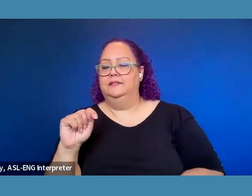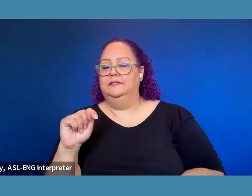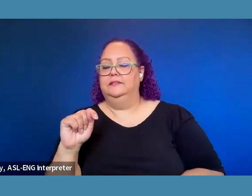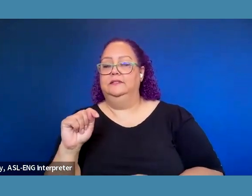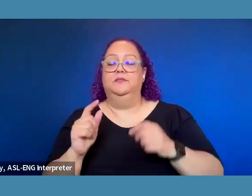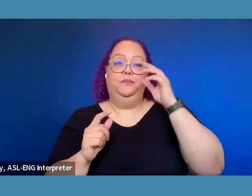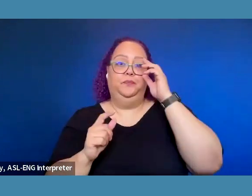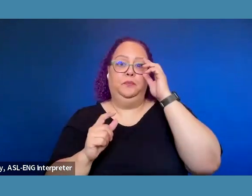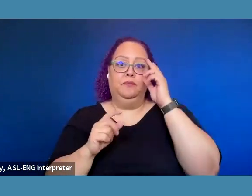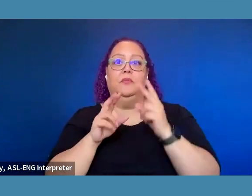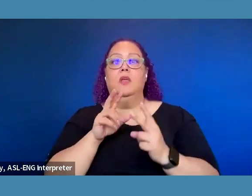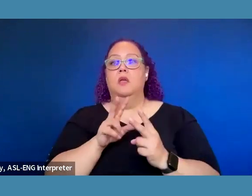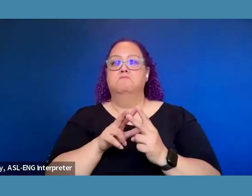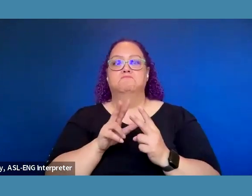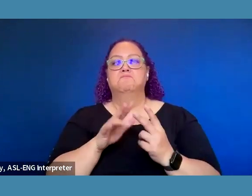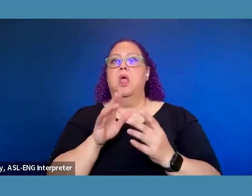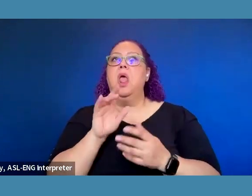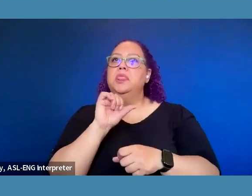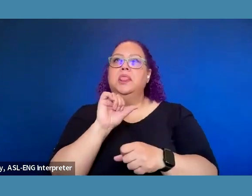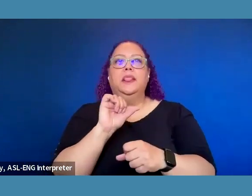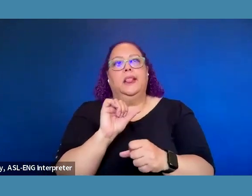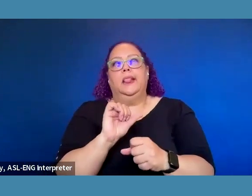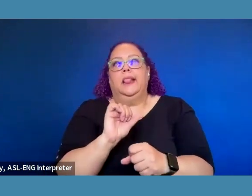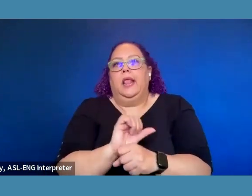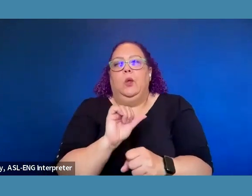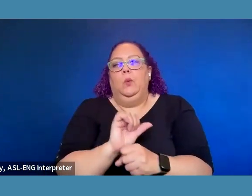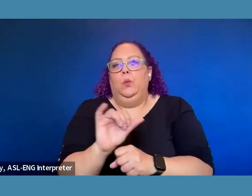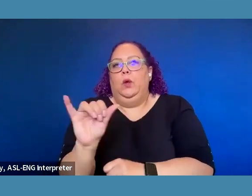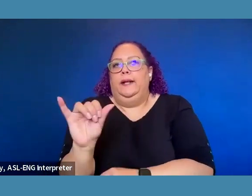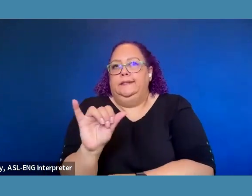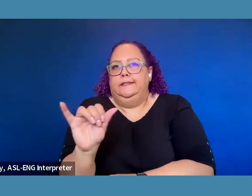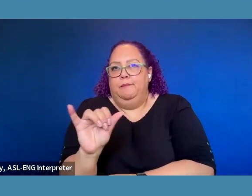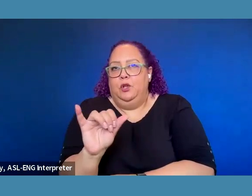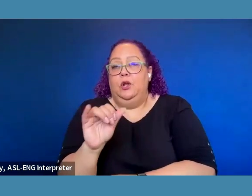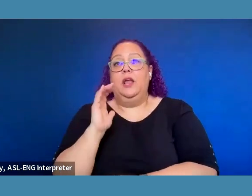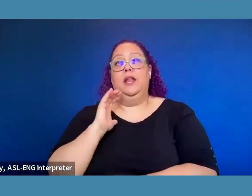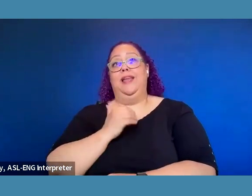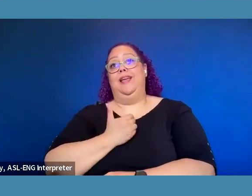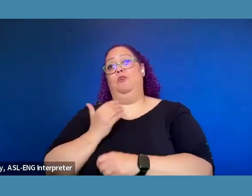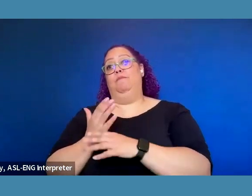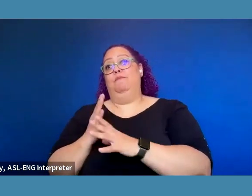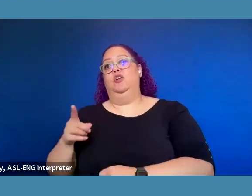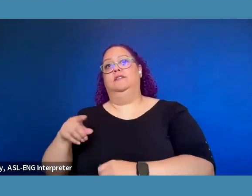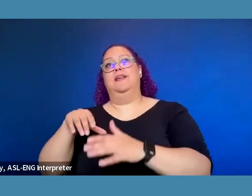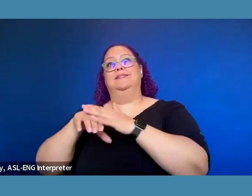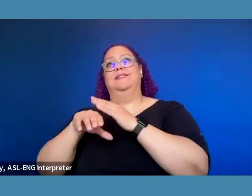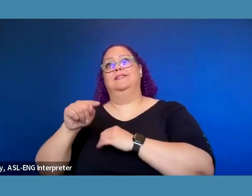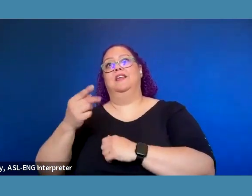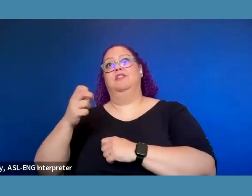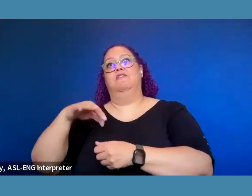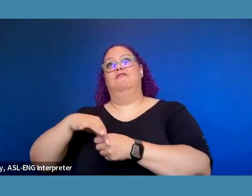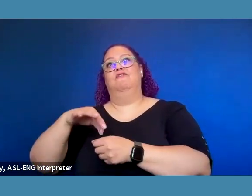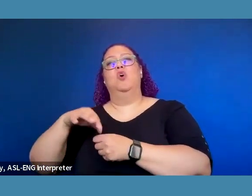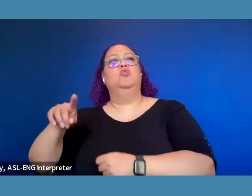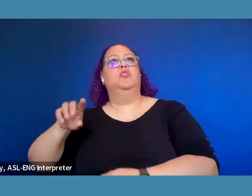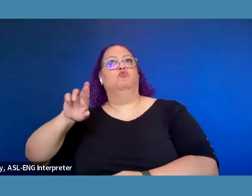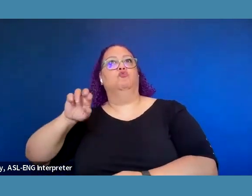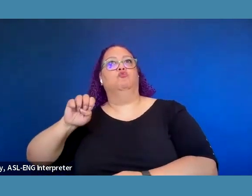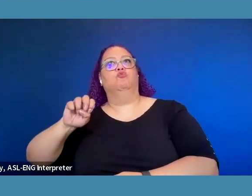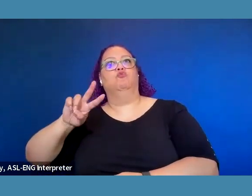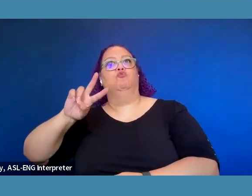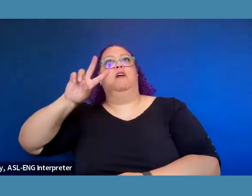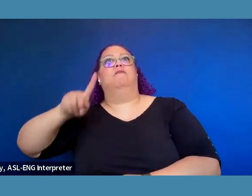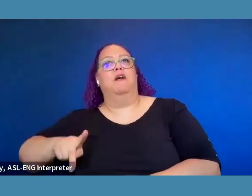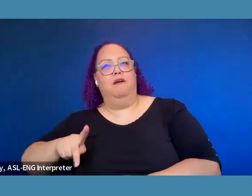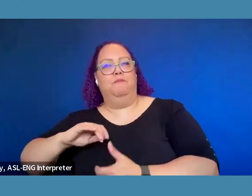DRF and our partners at Access the Vote Florida, which is Florida's Rev Up Coalition, which aims